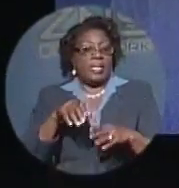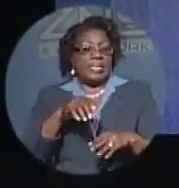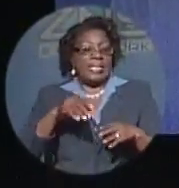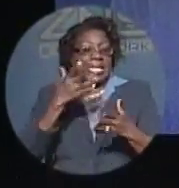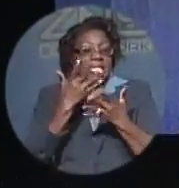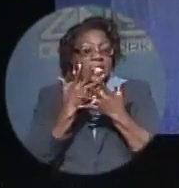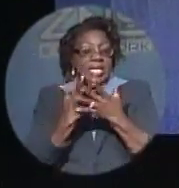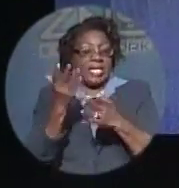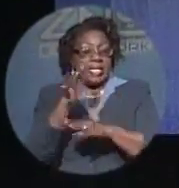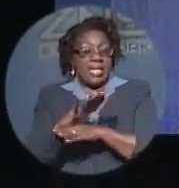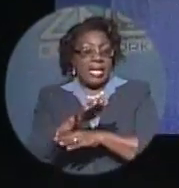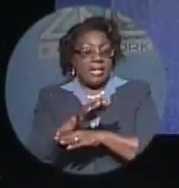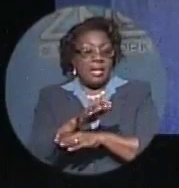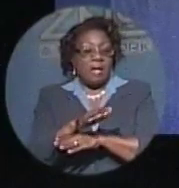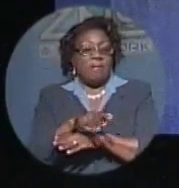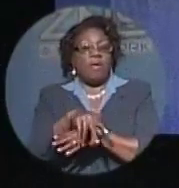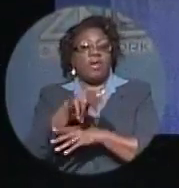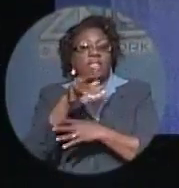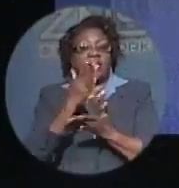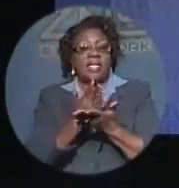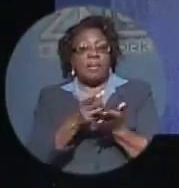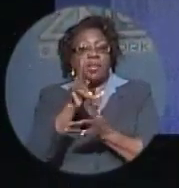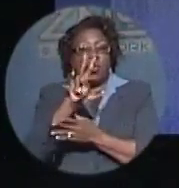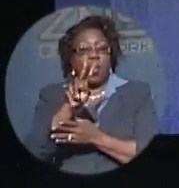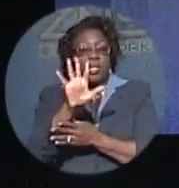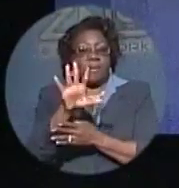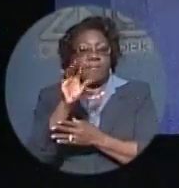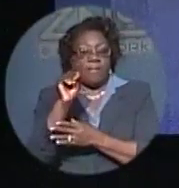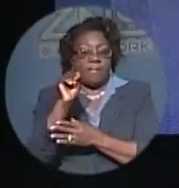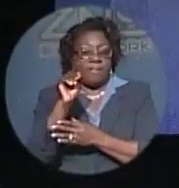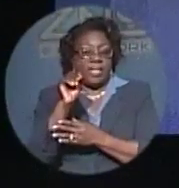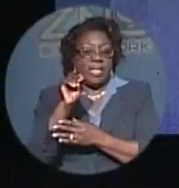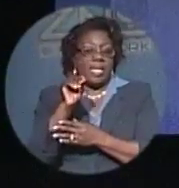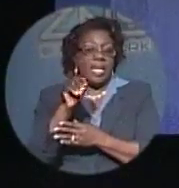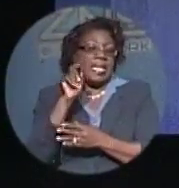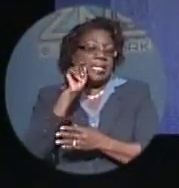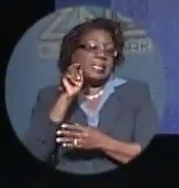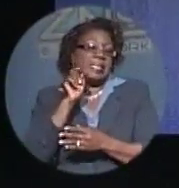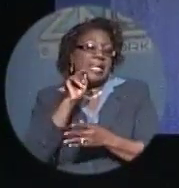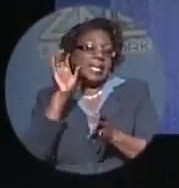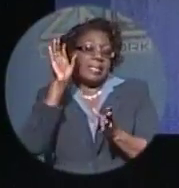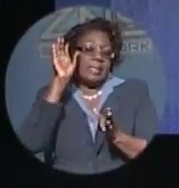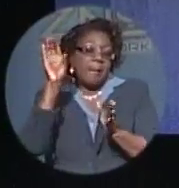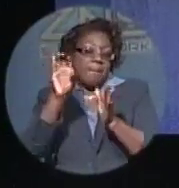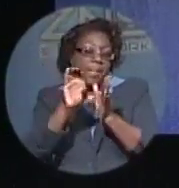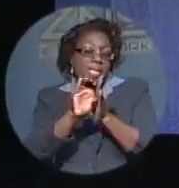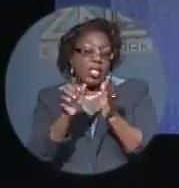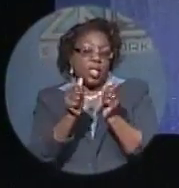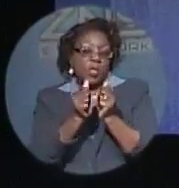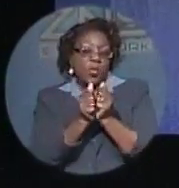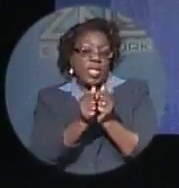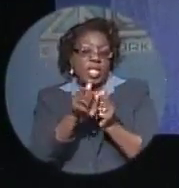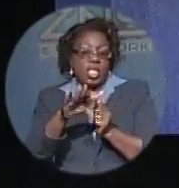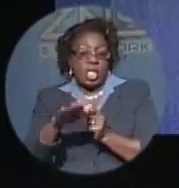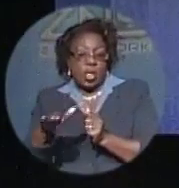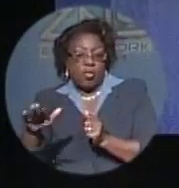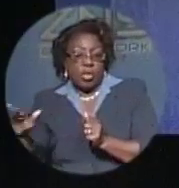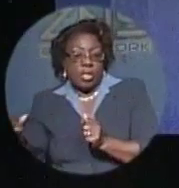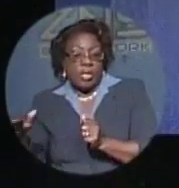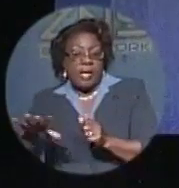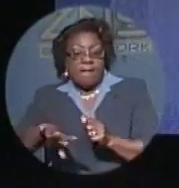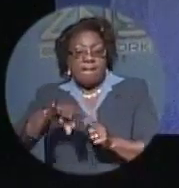250 counts of child pornography. CBS 4 Online's article states that Florida detectives found the photos of children